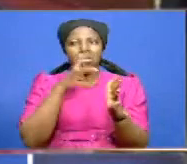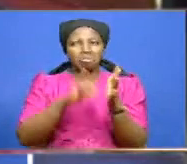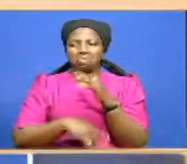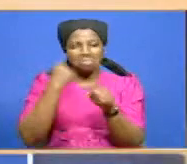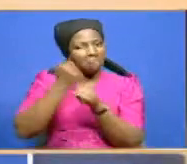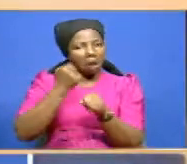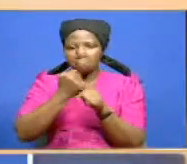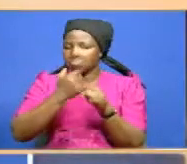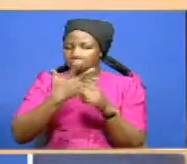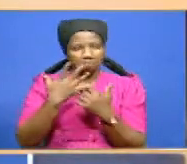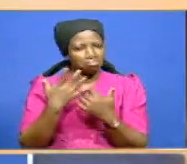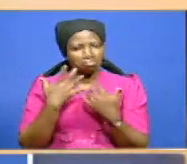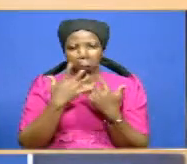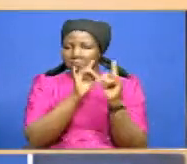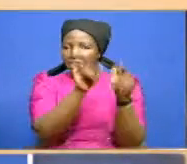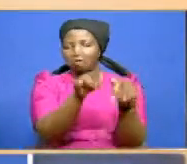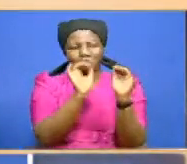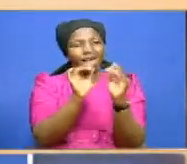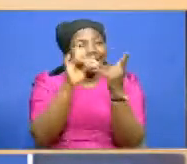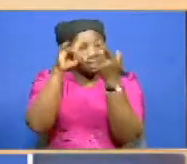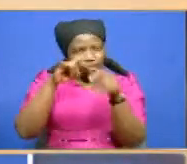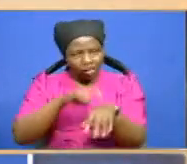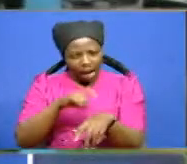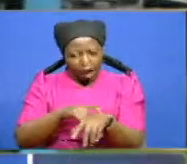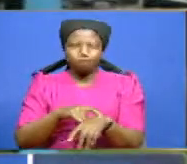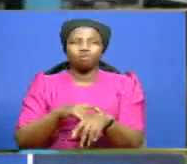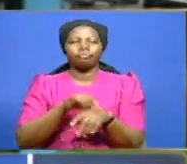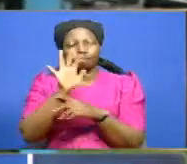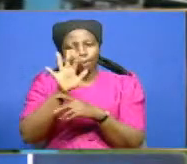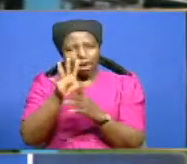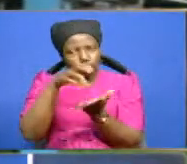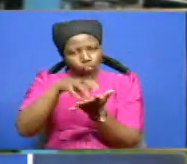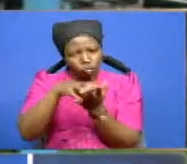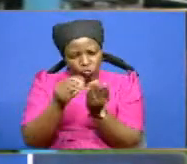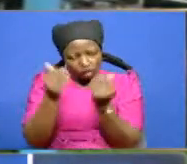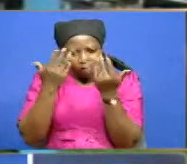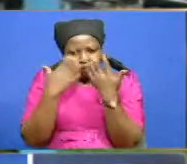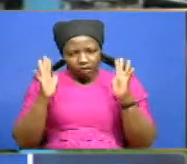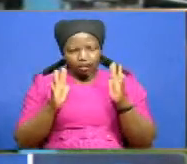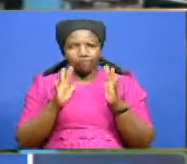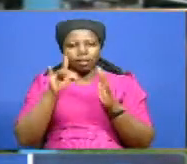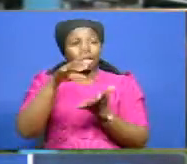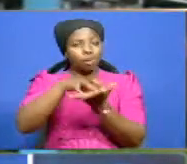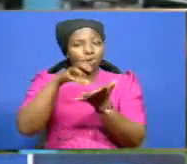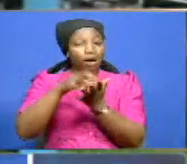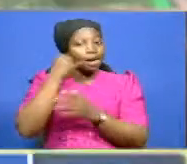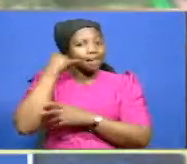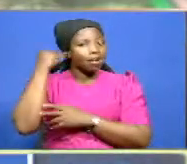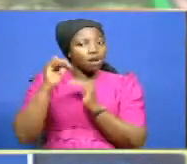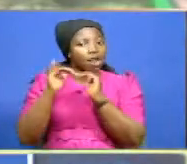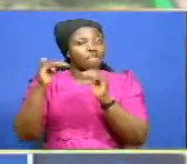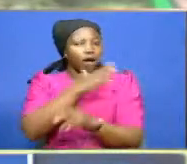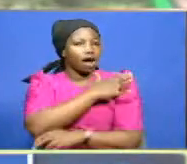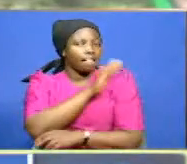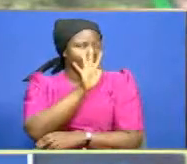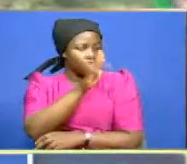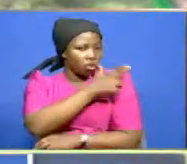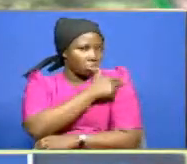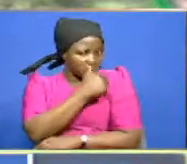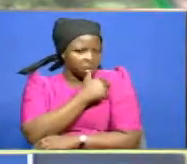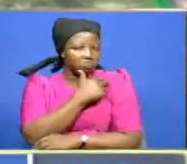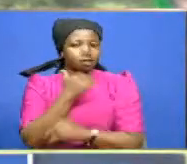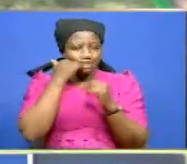takes to have their demands met. The situation telling at Nakuru Level 5 Hospital, where patients are seen